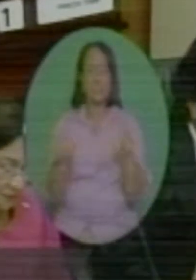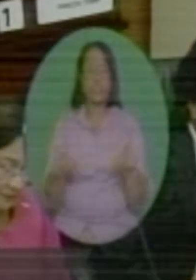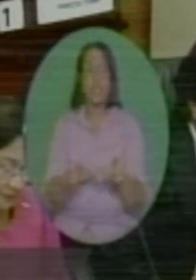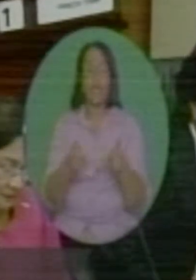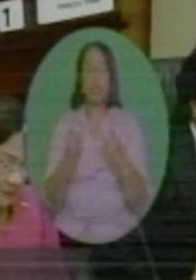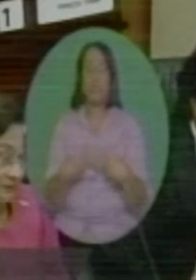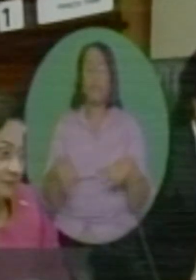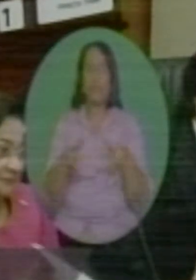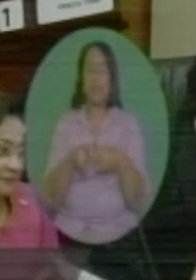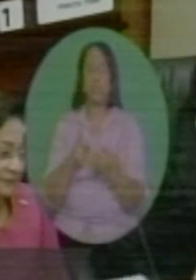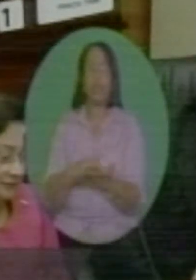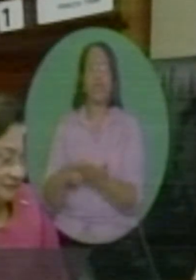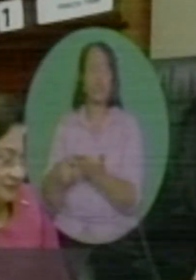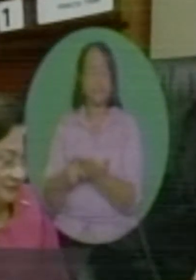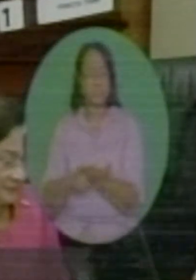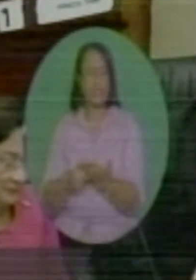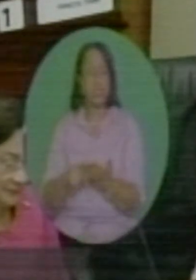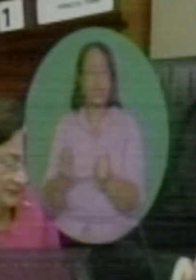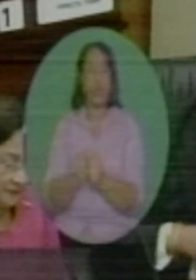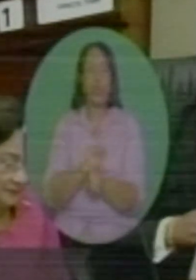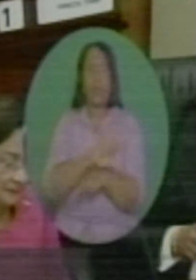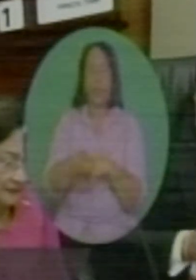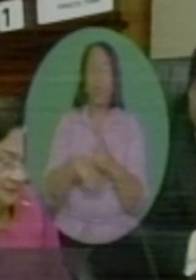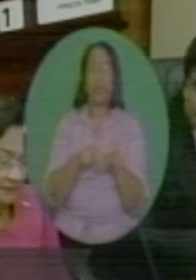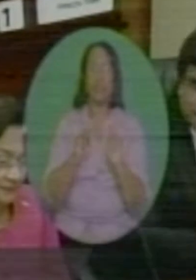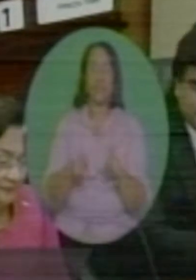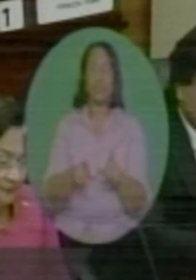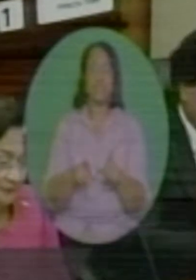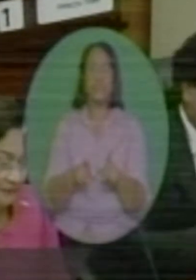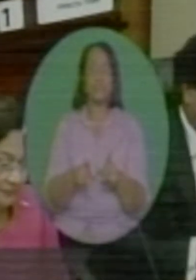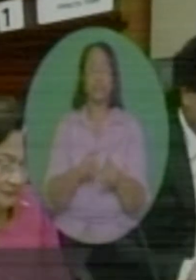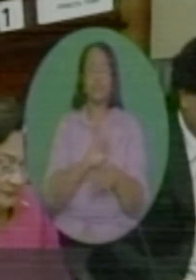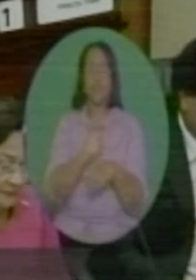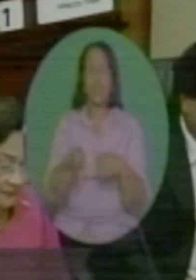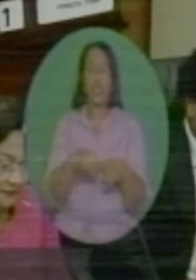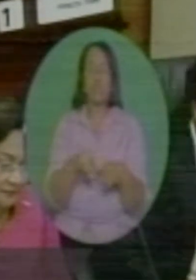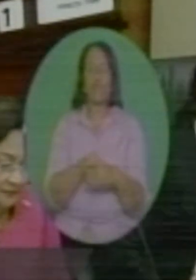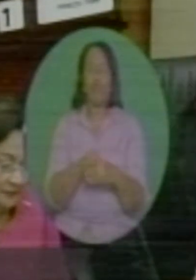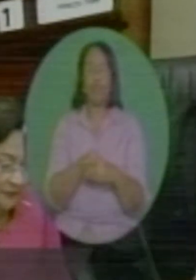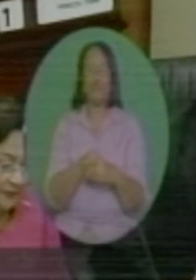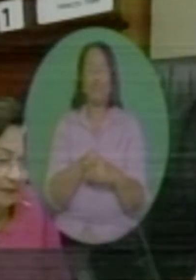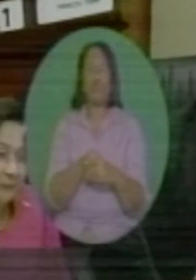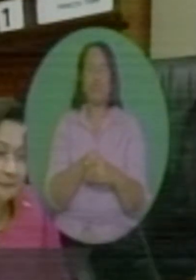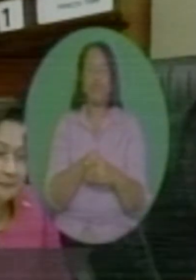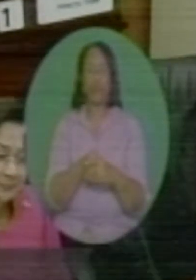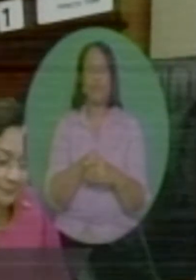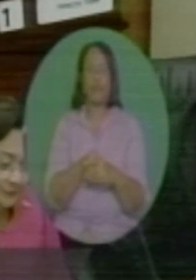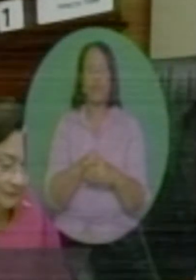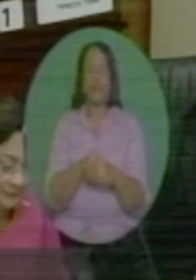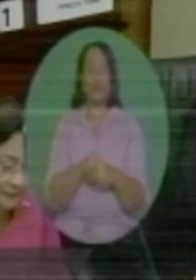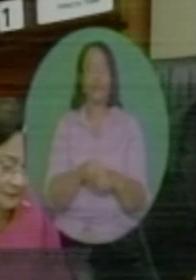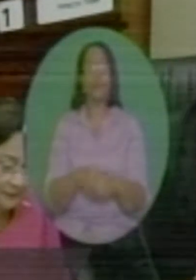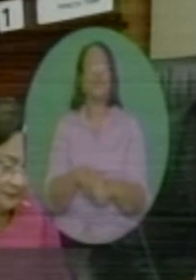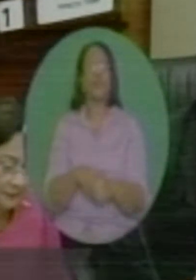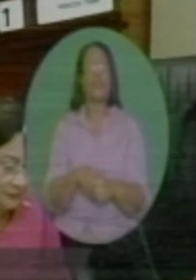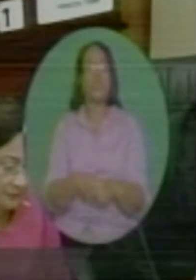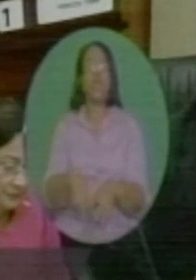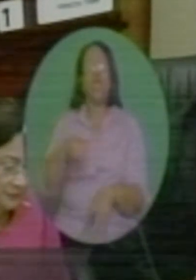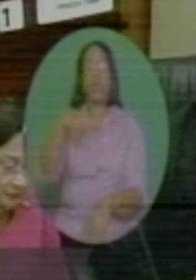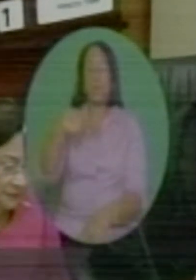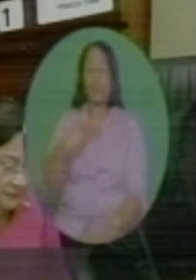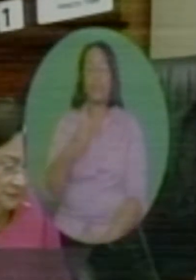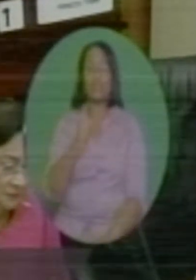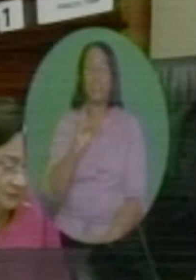and consultations will be held with all stakeholders. In phase one, and effective immediately, we